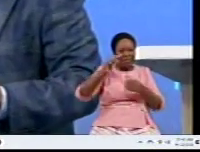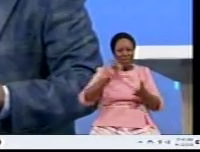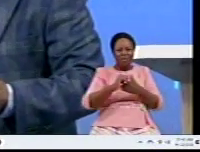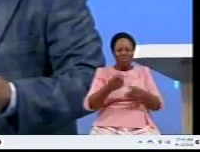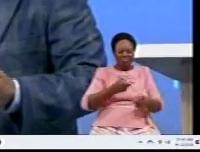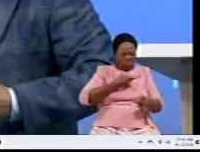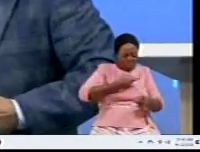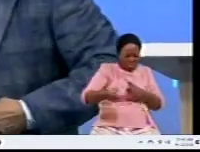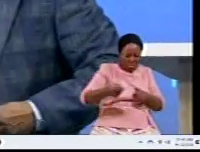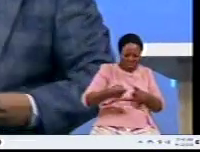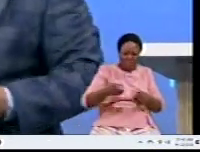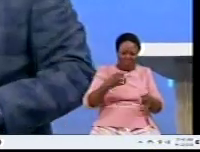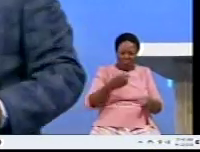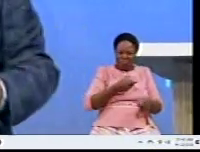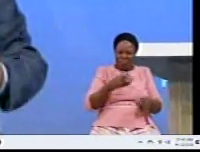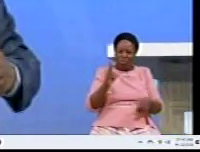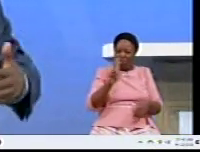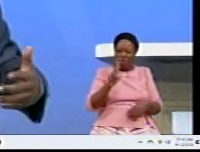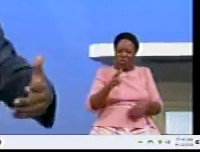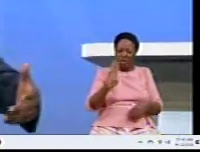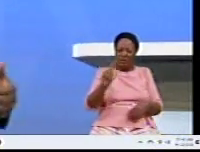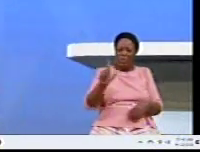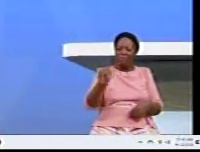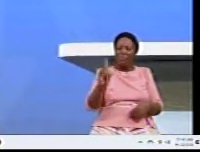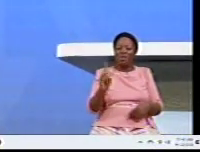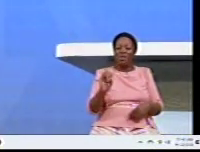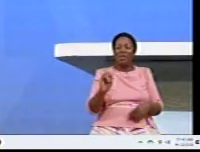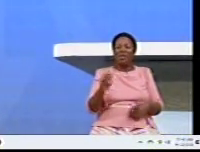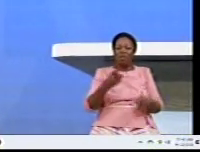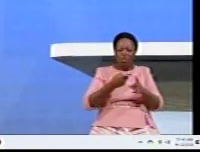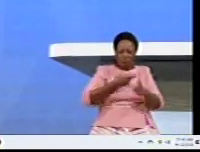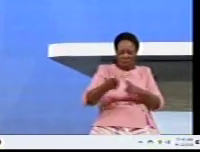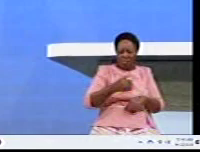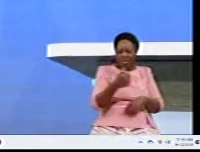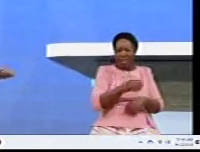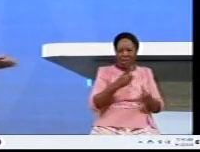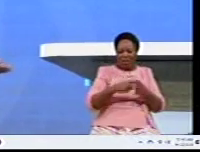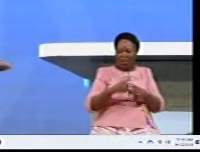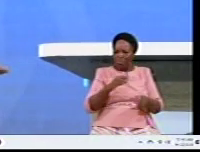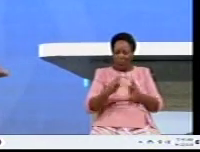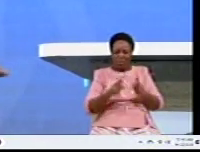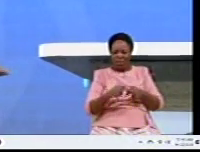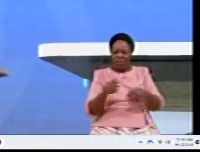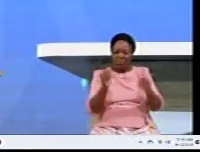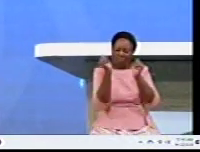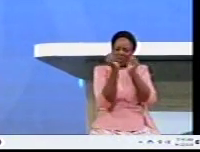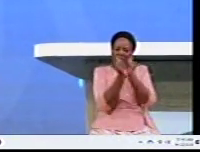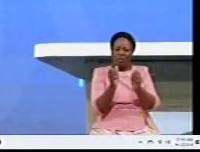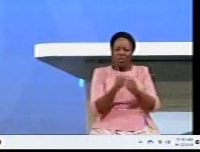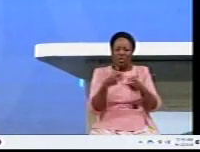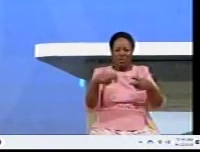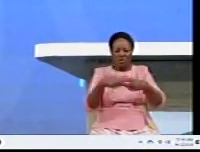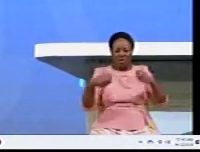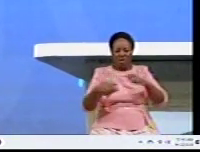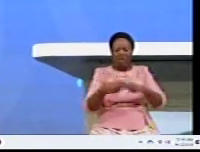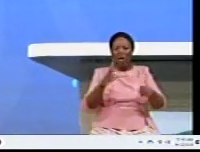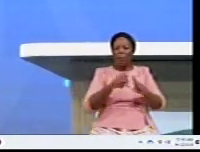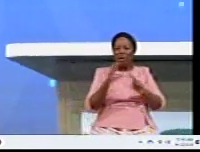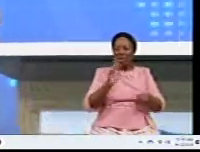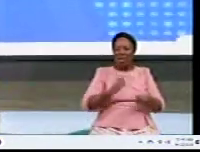go to the tomb, and people have tried to bind him with chains, but he could not be